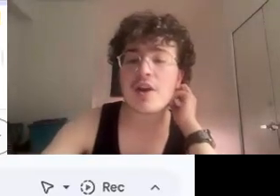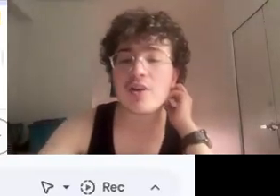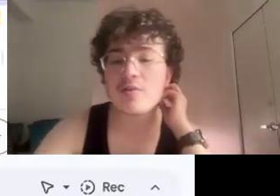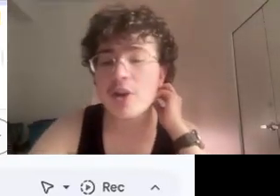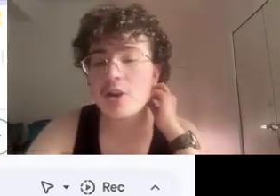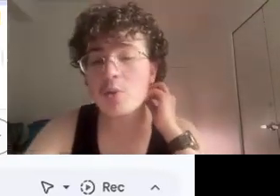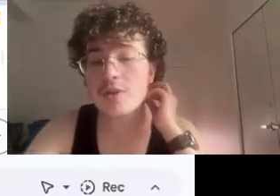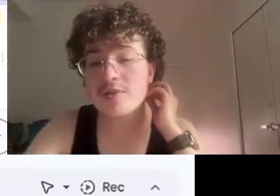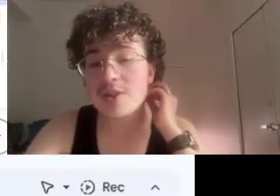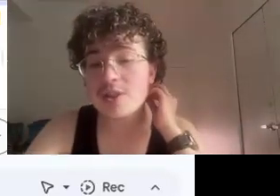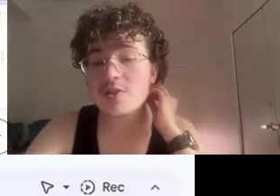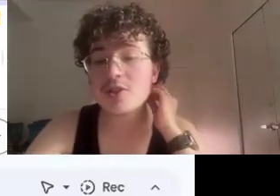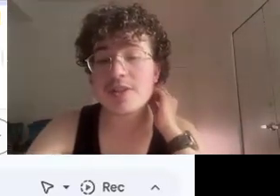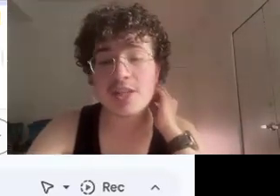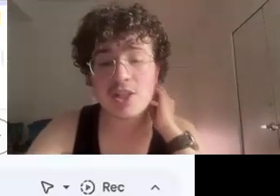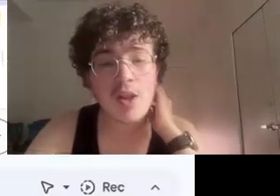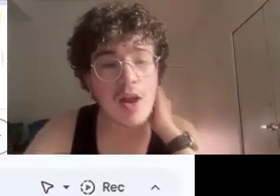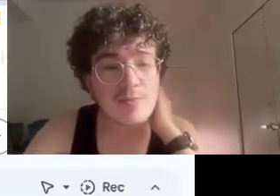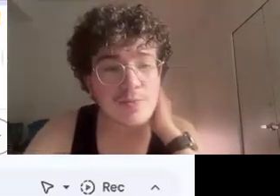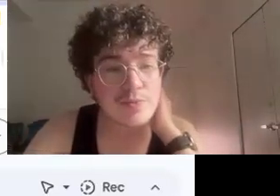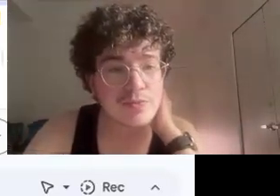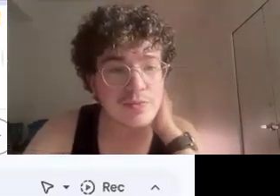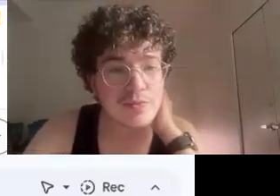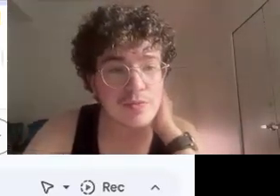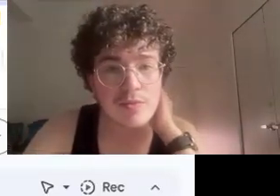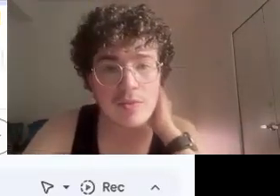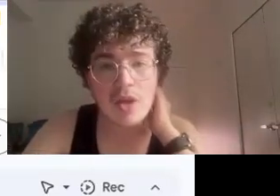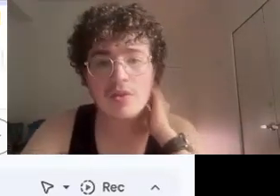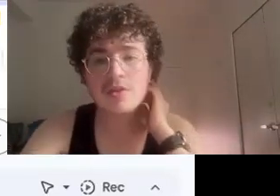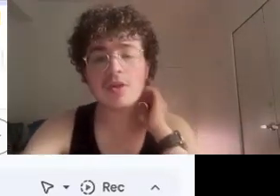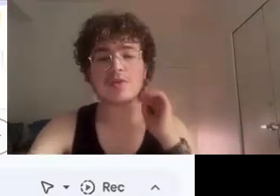share screen? You are. Cool.